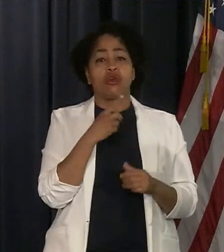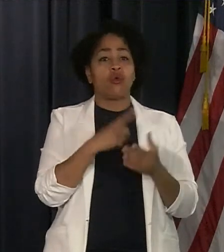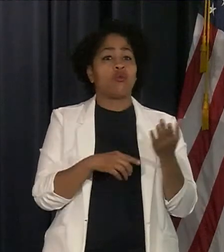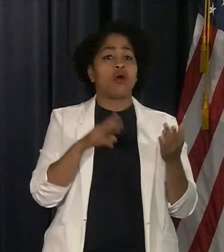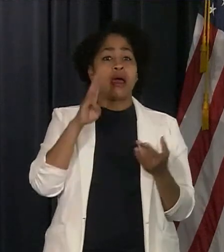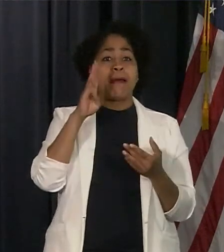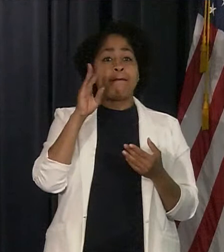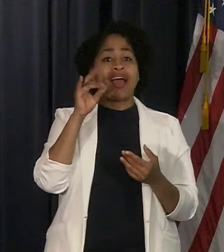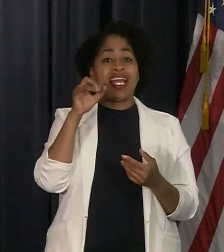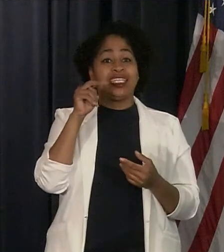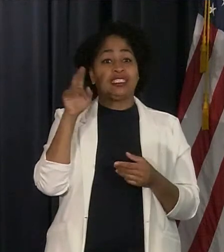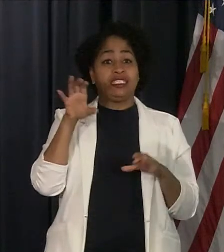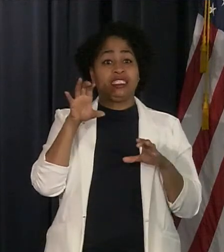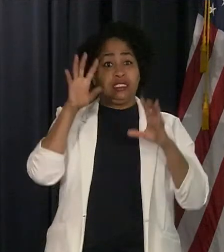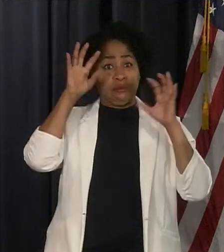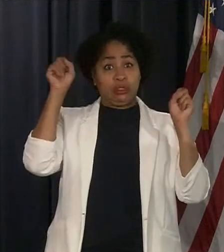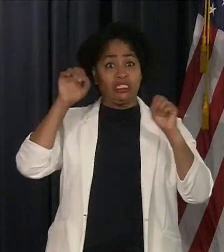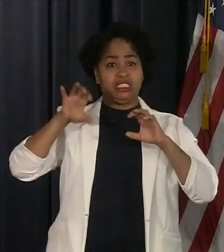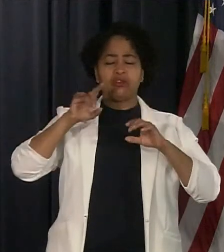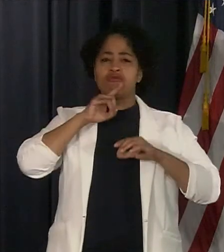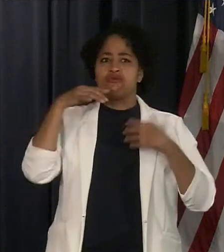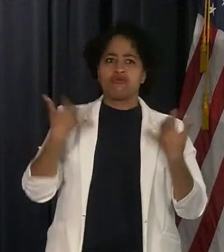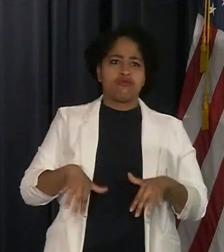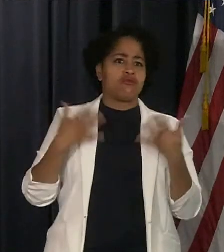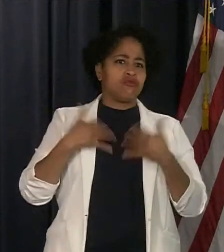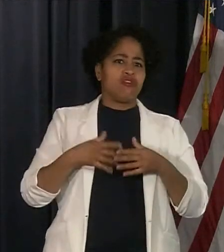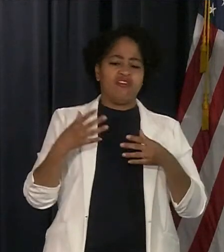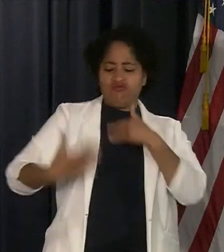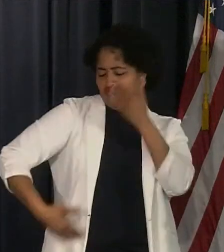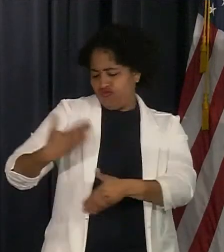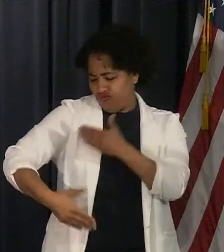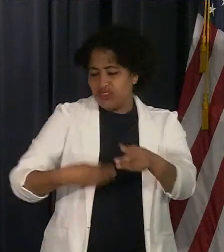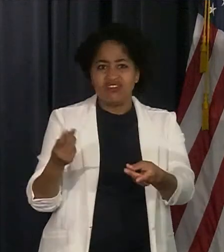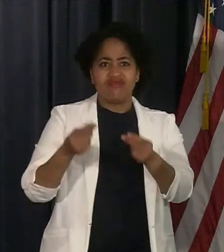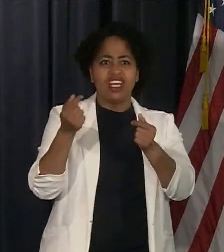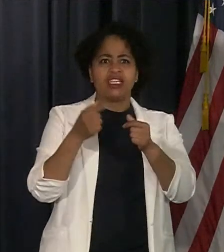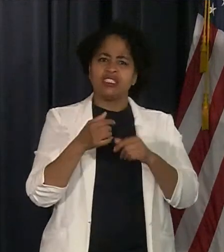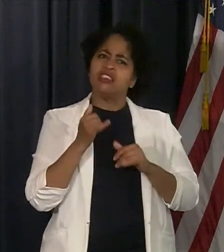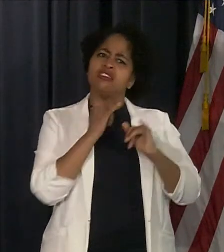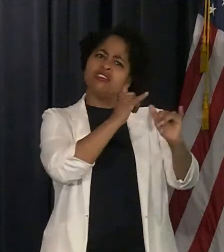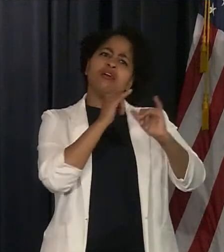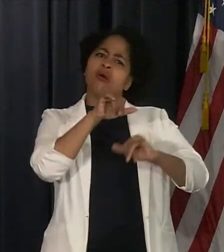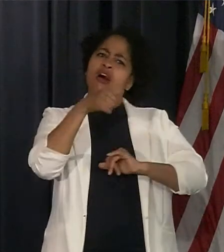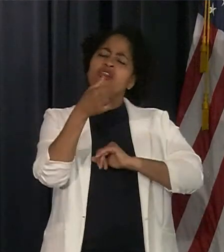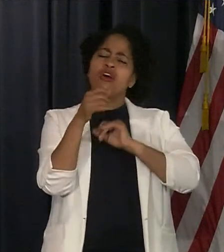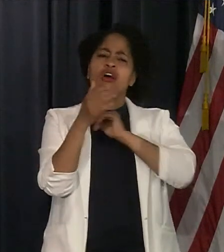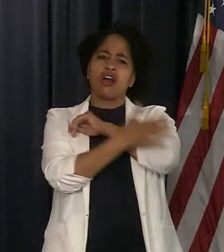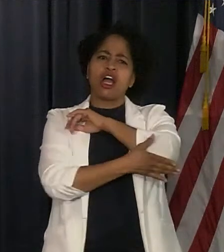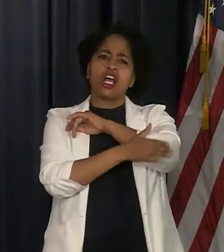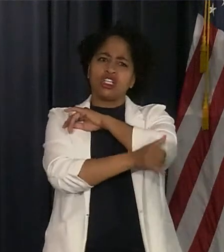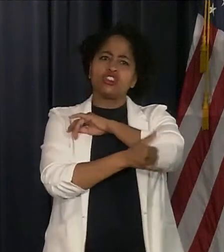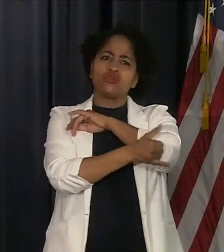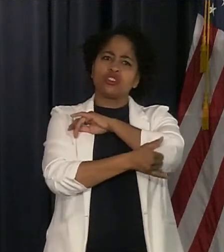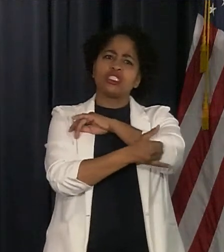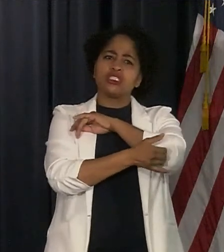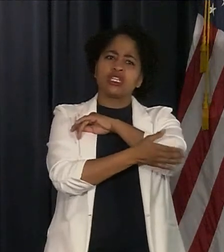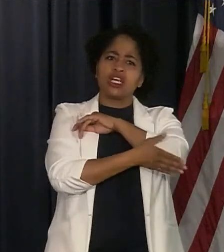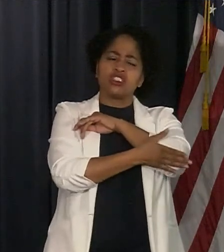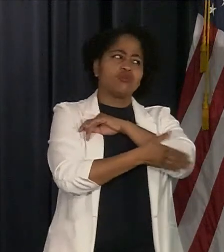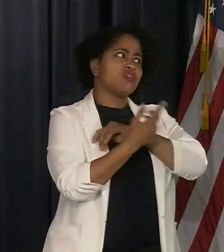this was outstanding. They moved quickly. There's 3 or 4 other countries doing the same thing. Many of the European countries that